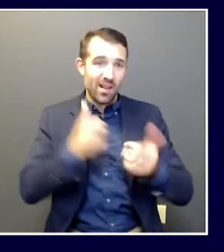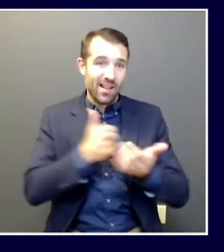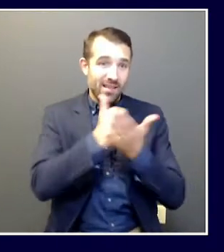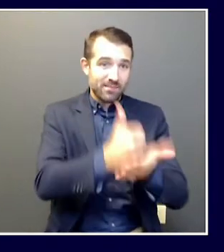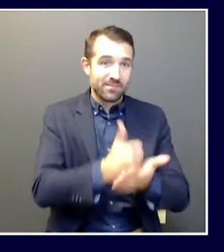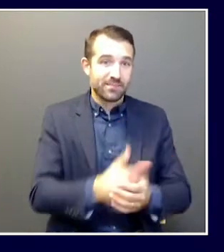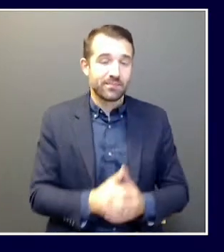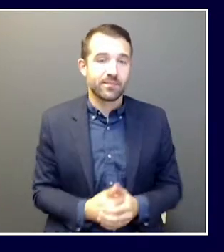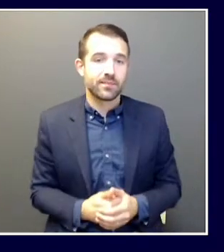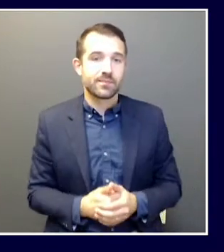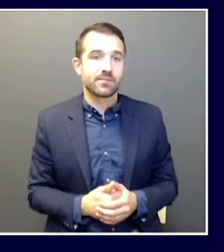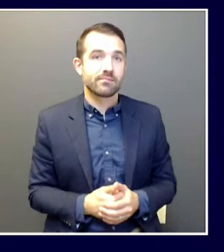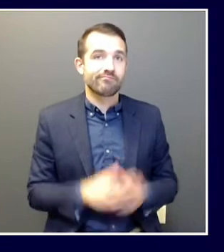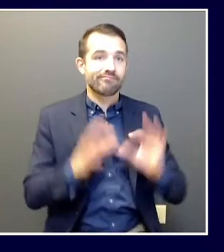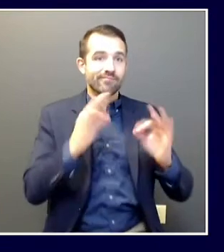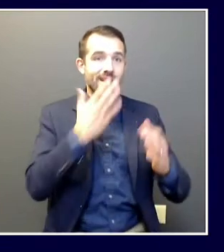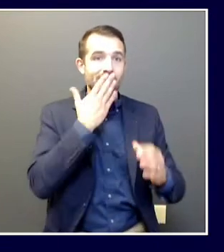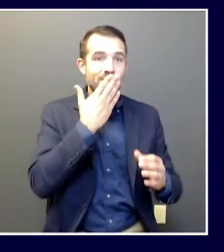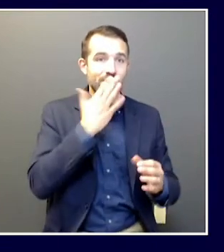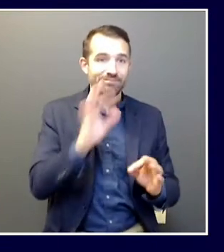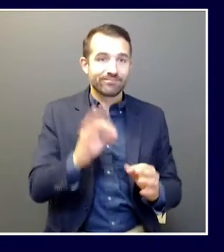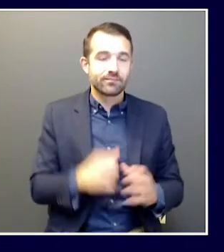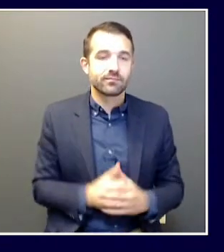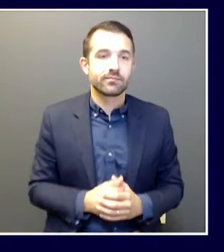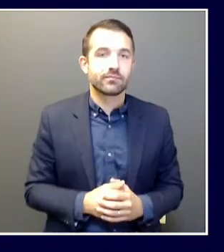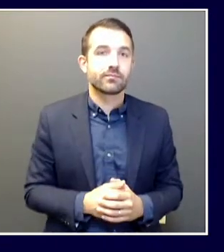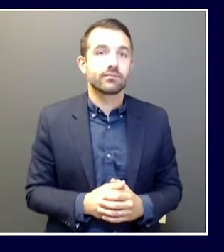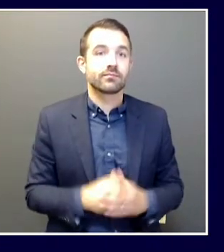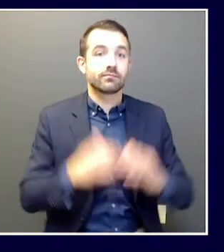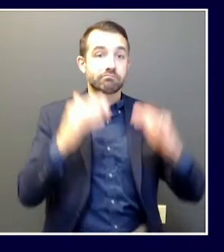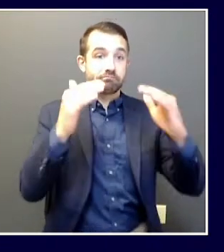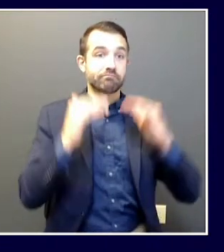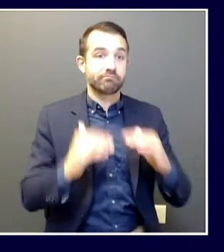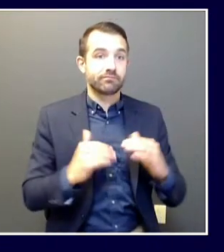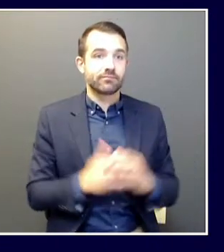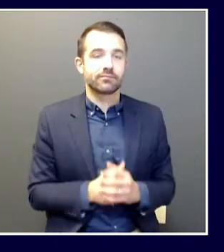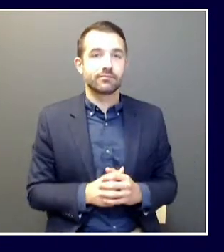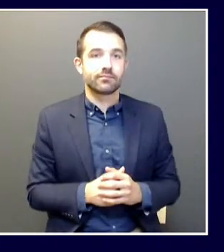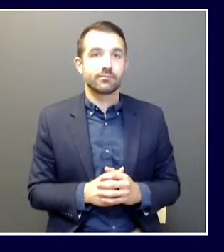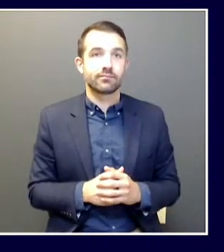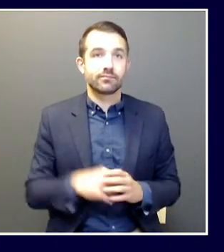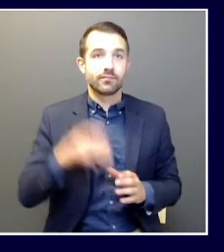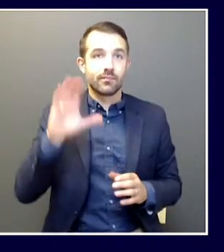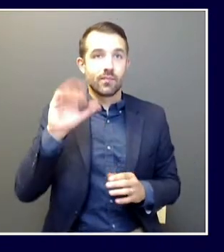Great, thanks, you. Rebecca. Yep, thank you. Let me go to Catherine from the Maine Wire next.